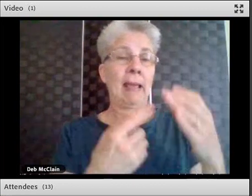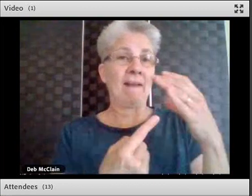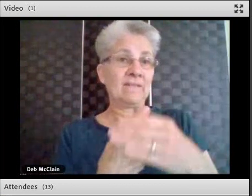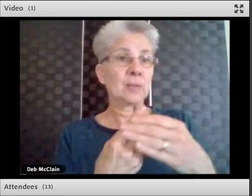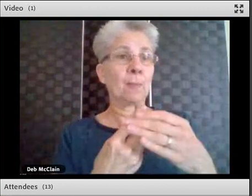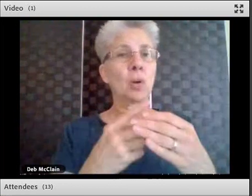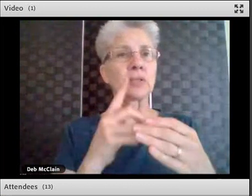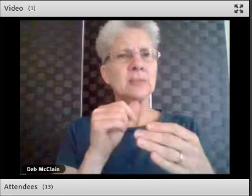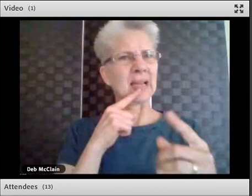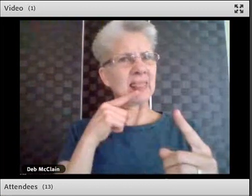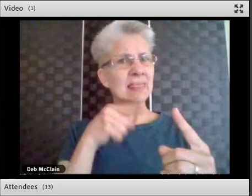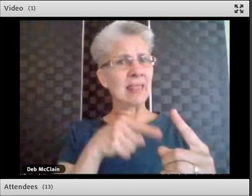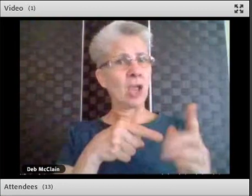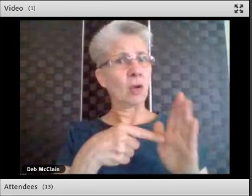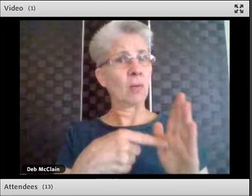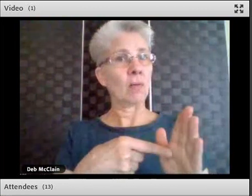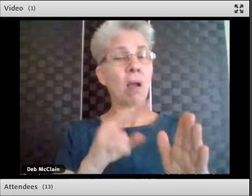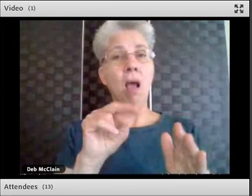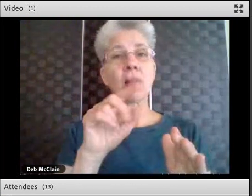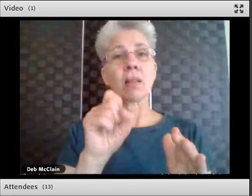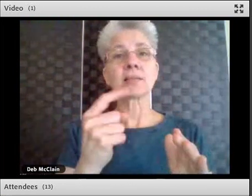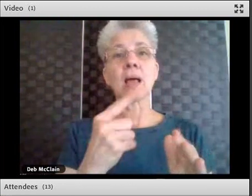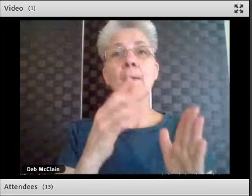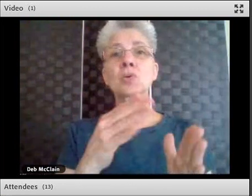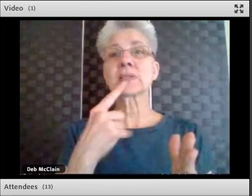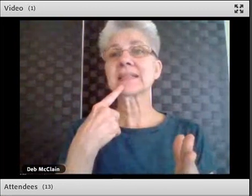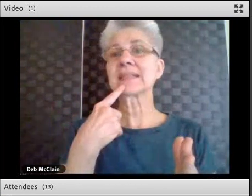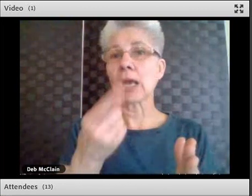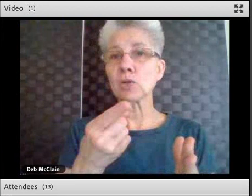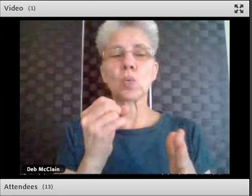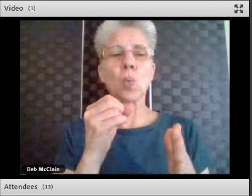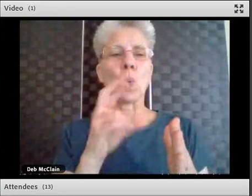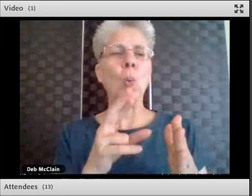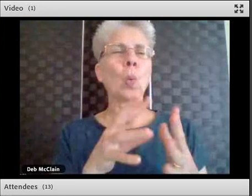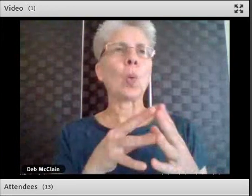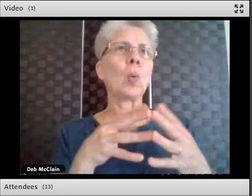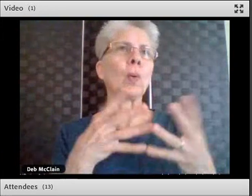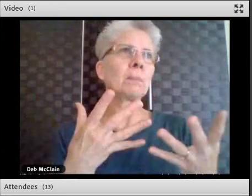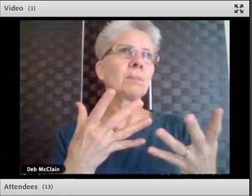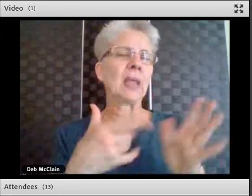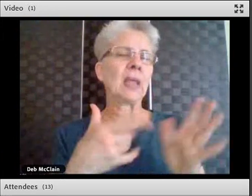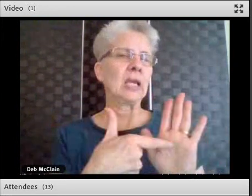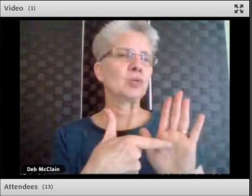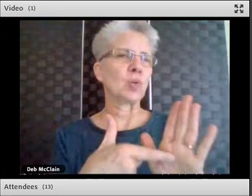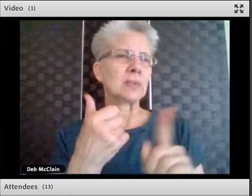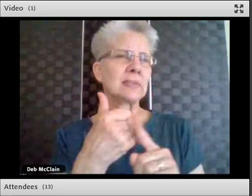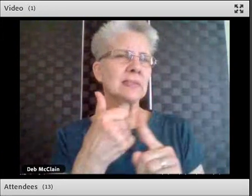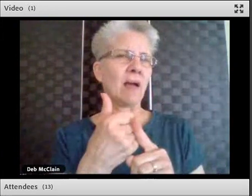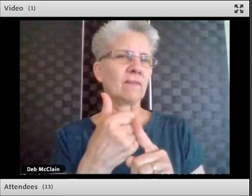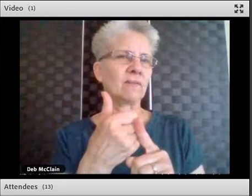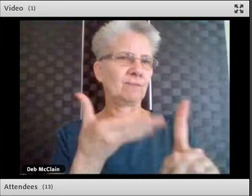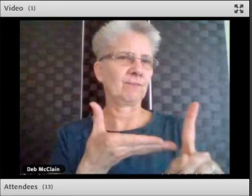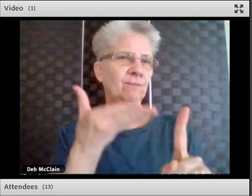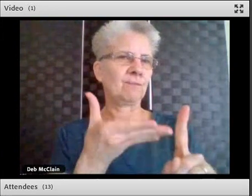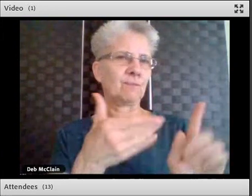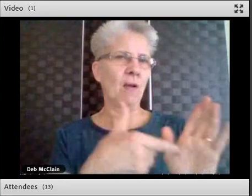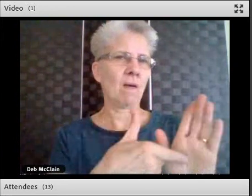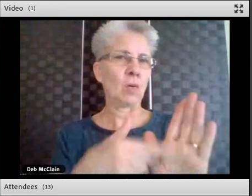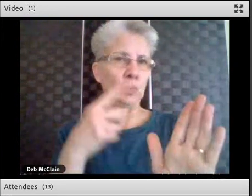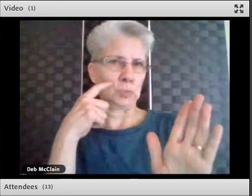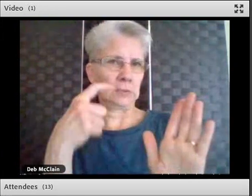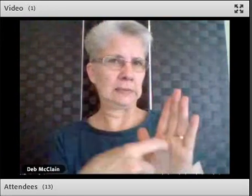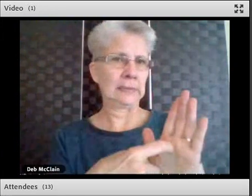disability is present unless somebody tells you or it manifests itself directly.